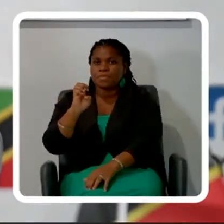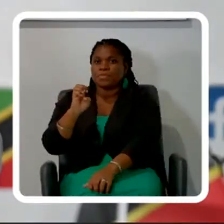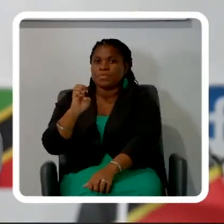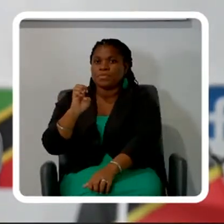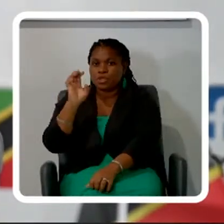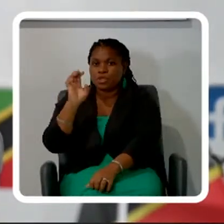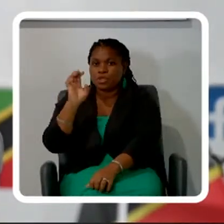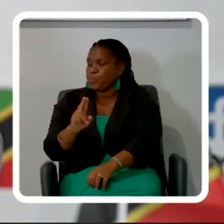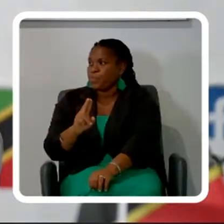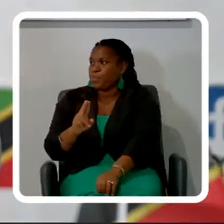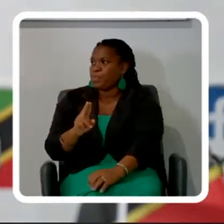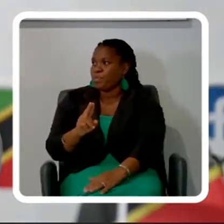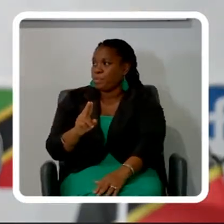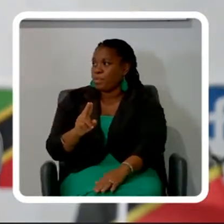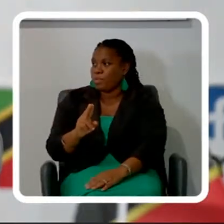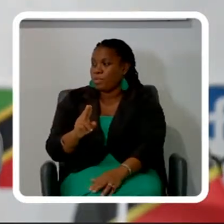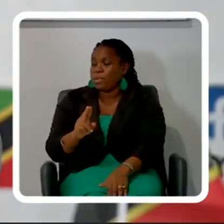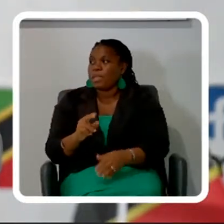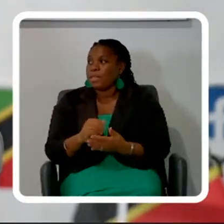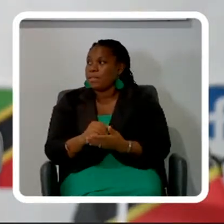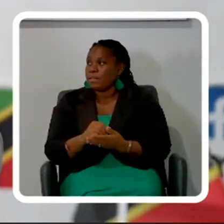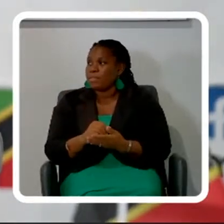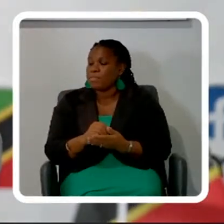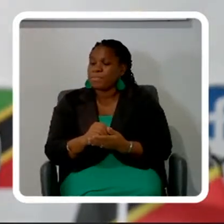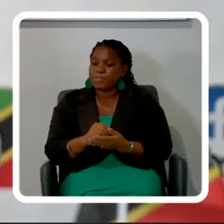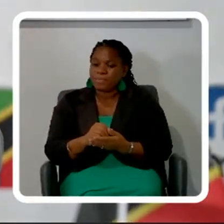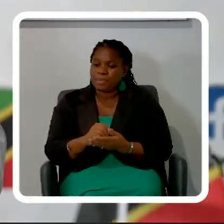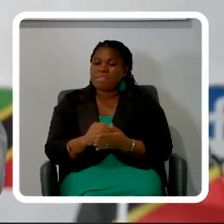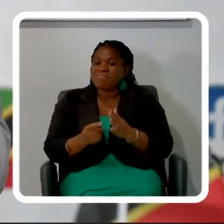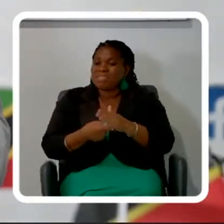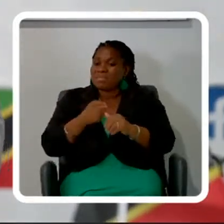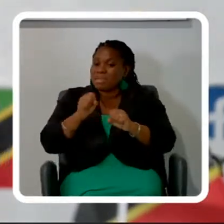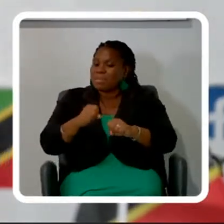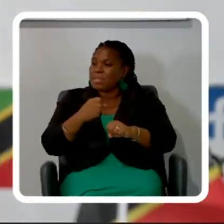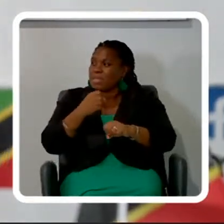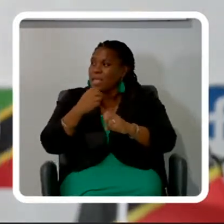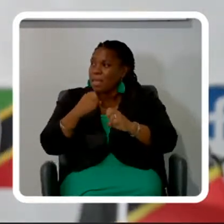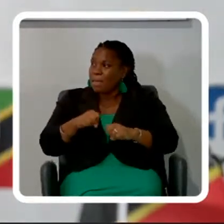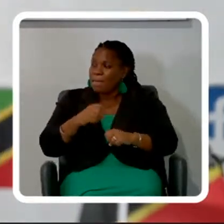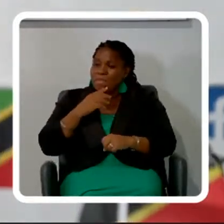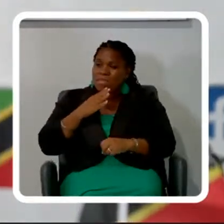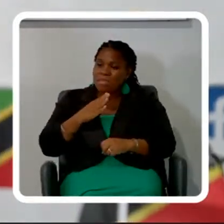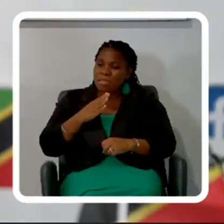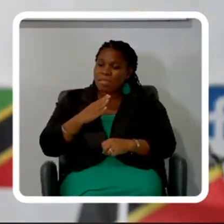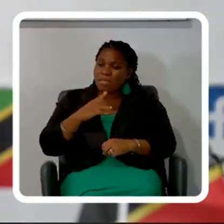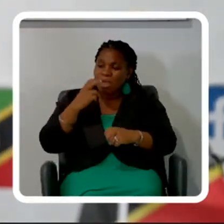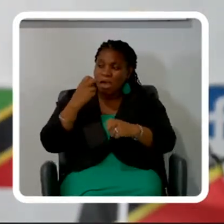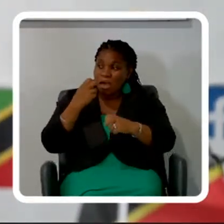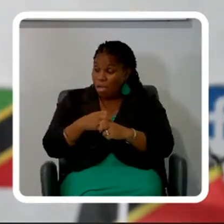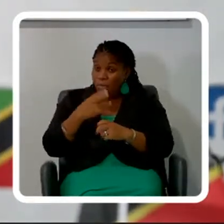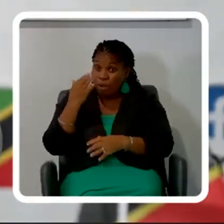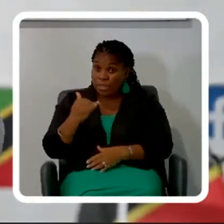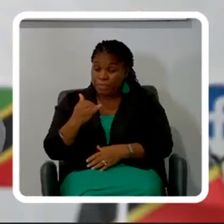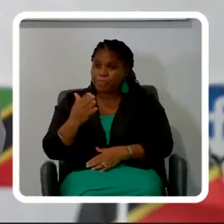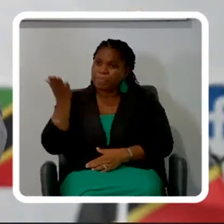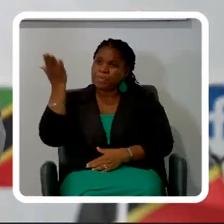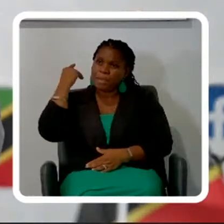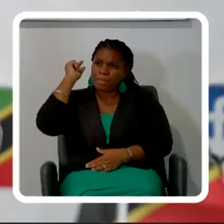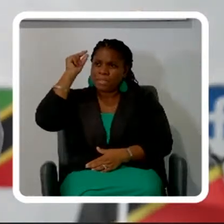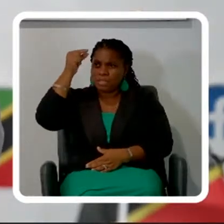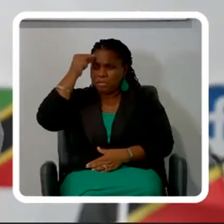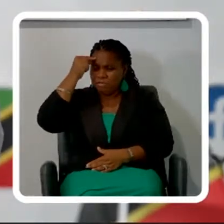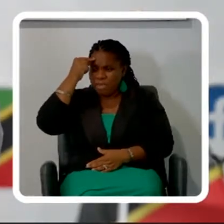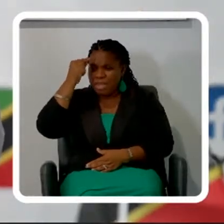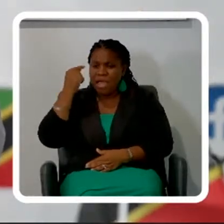challenging issue for me. Why is it challenging? Because the previous government brought St. Kitts and Nevis to depend